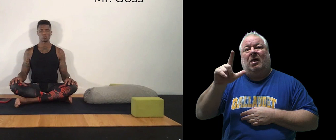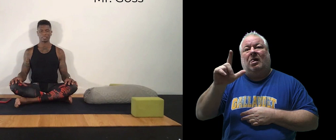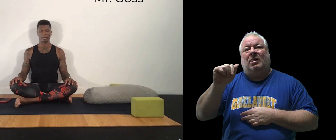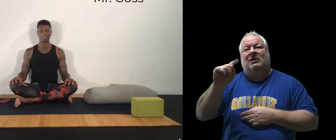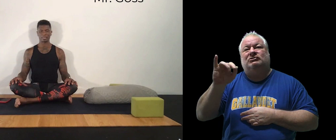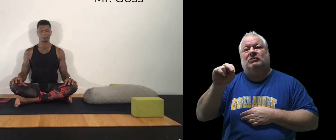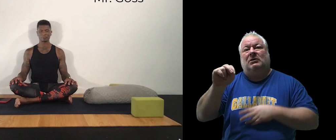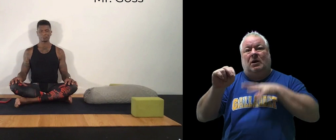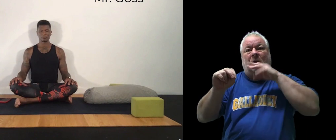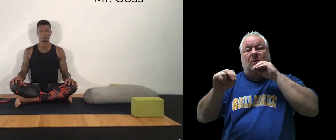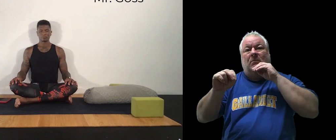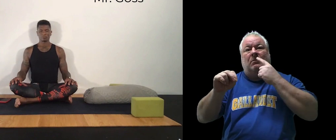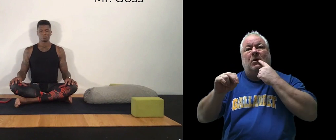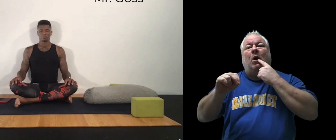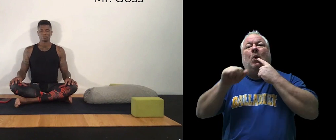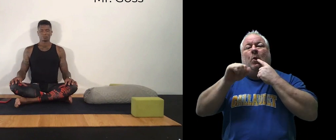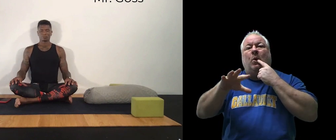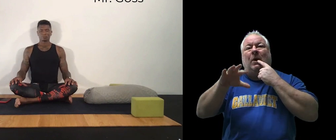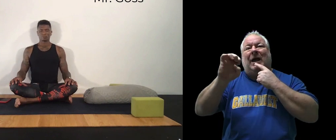in and hold it at the top.